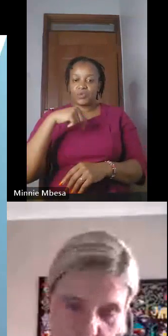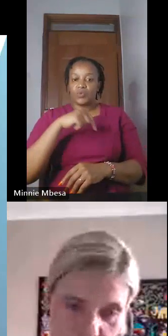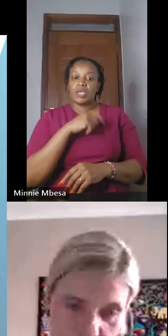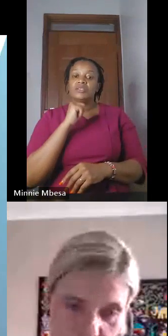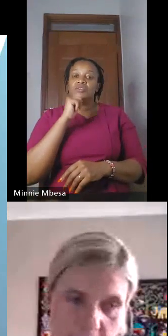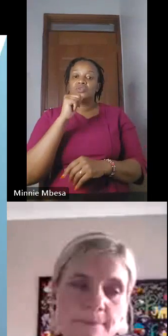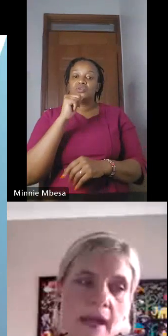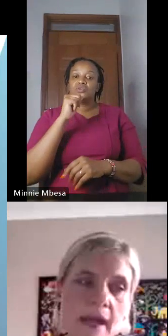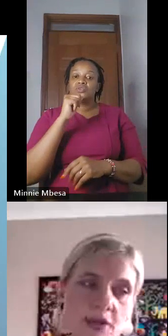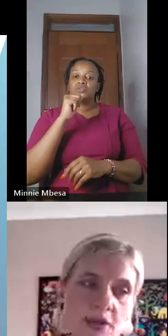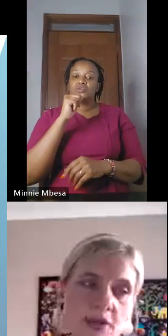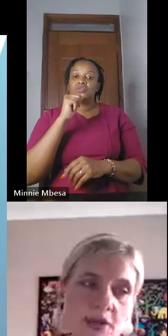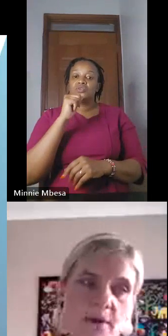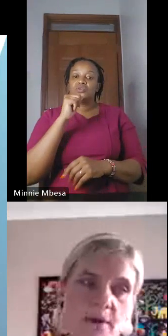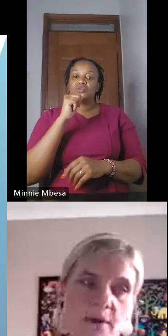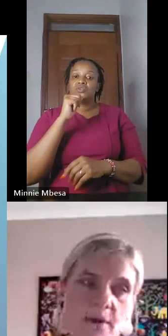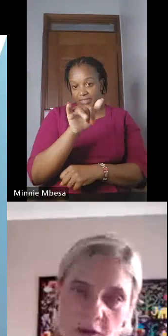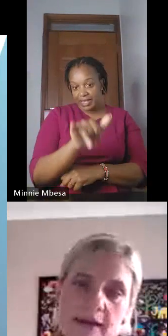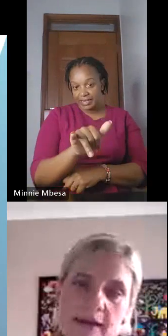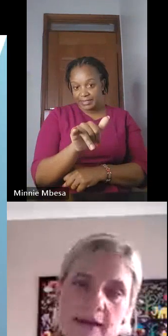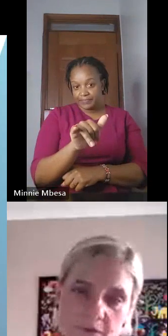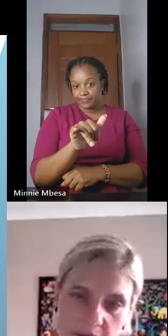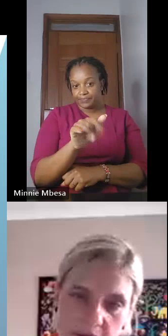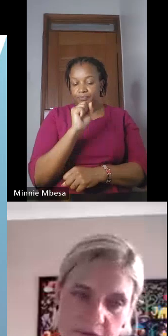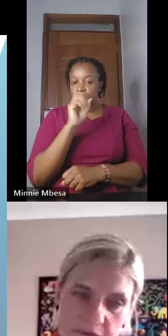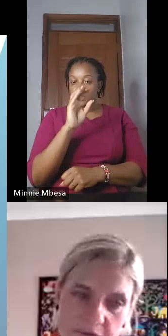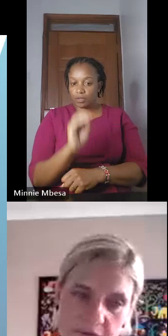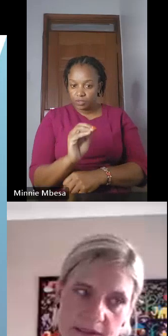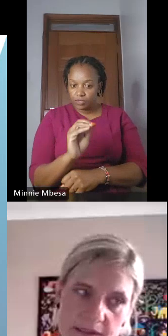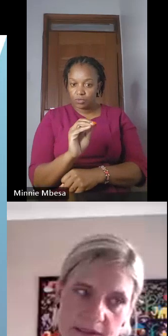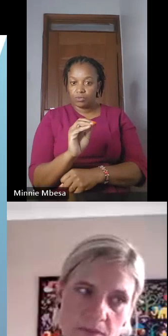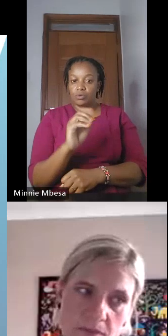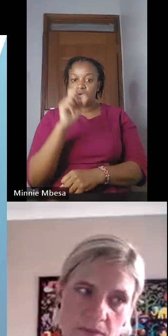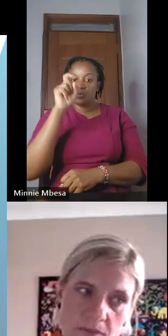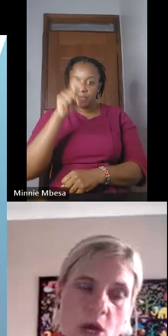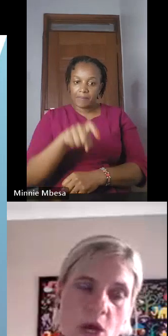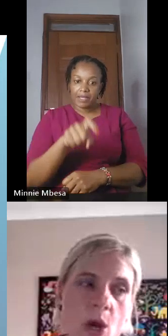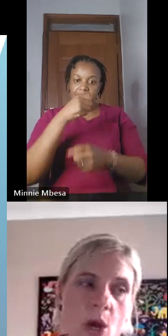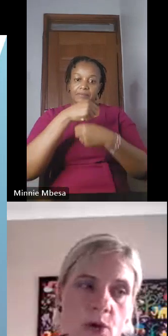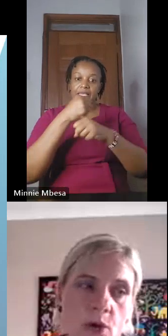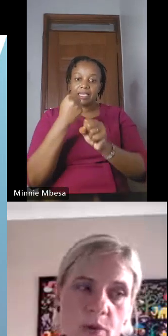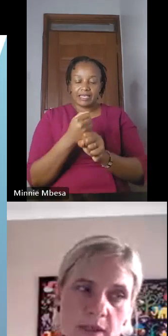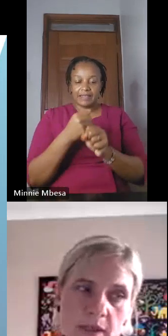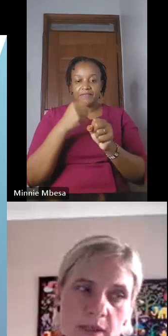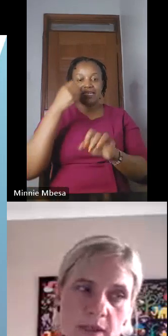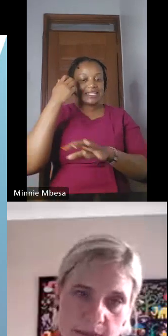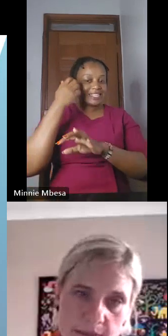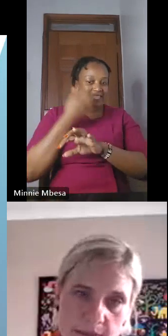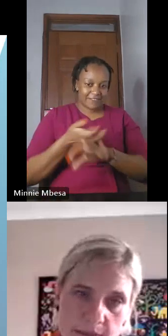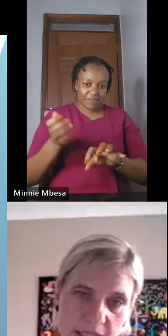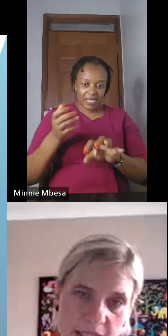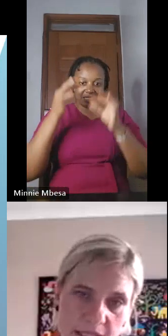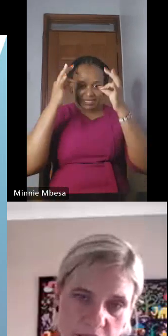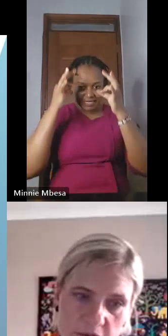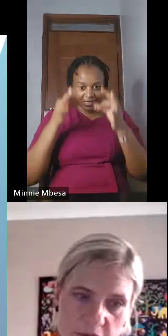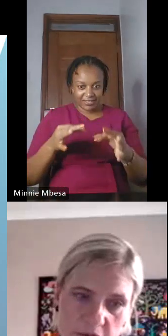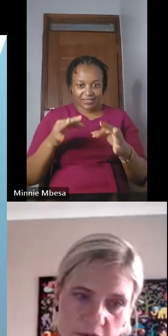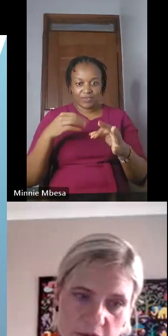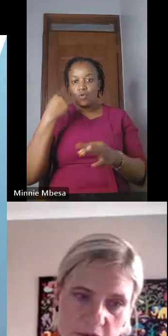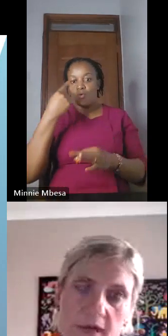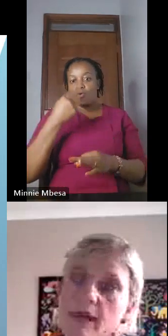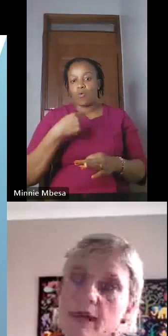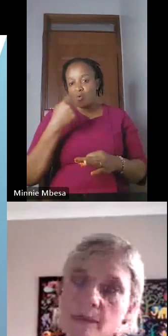that, right? And so therefore we have to make very difficult decisions around who we will accept